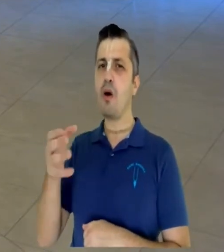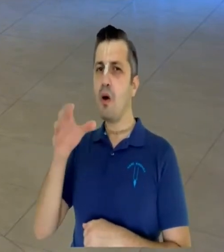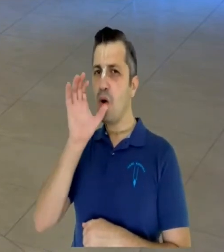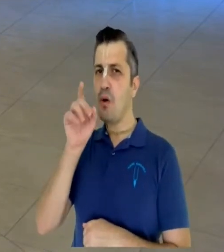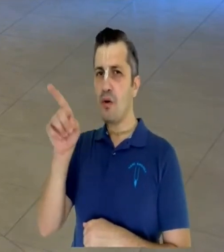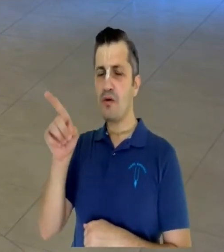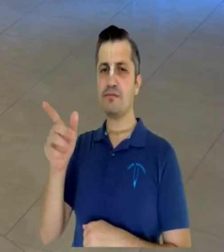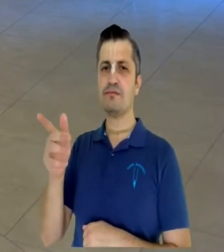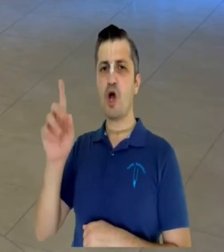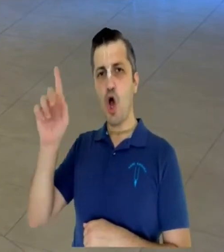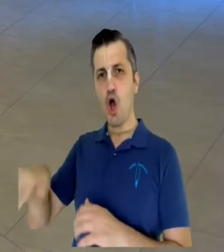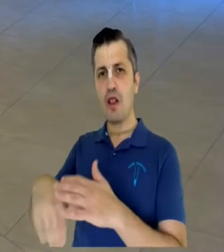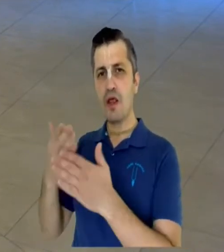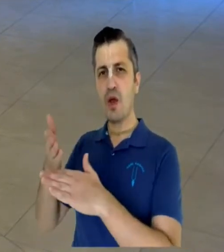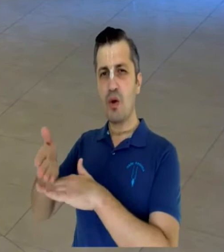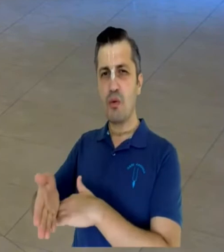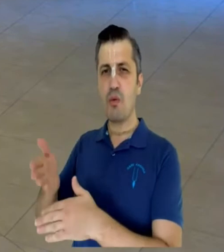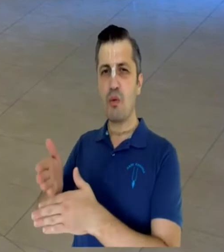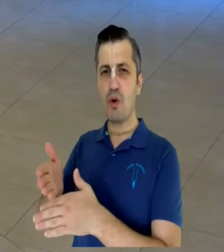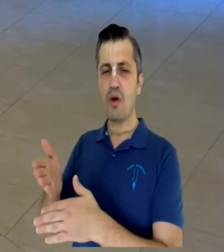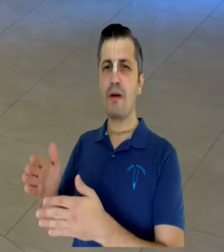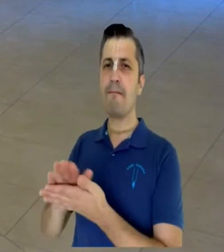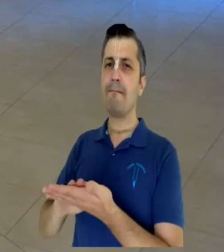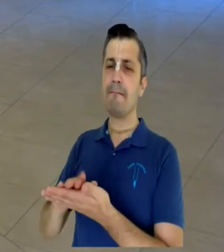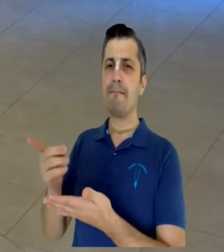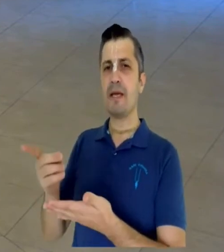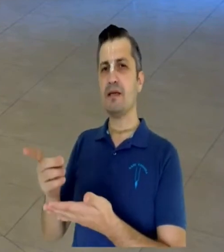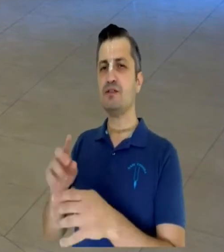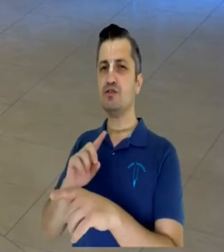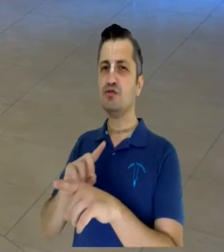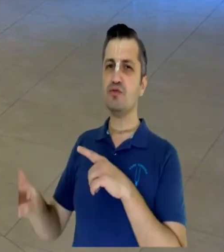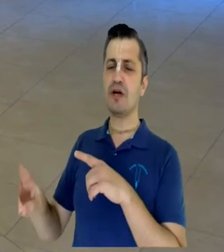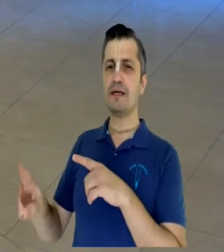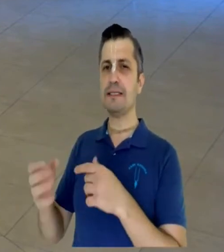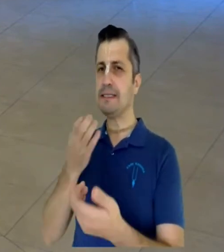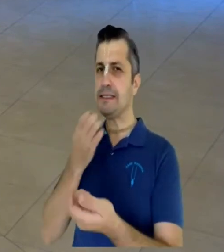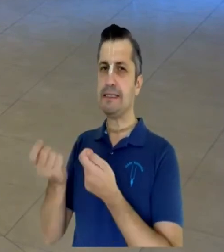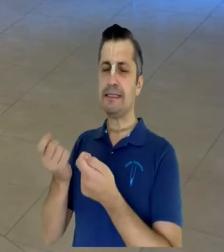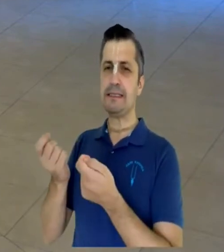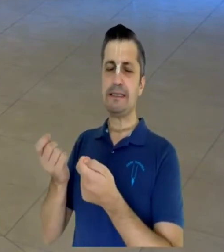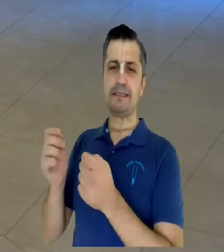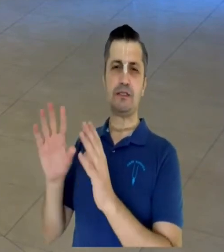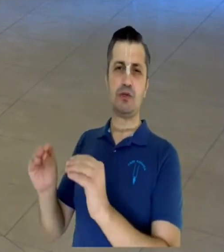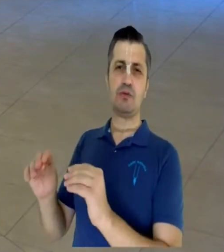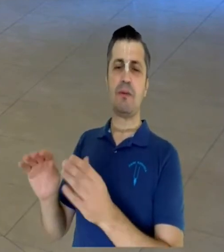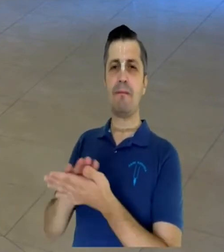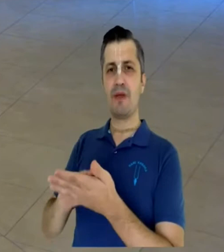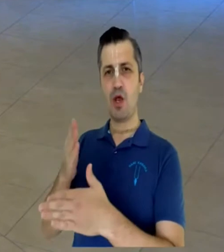so this is people trying to escape austerity. So this is why intoxication corresponds with